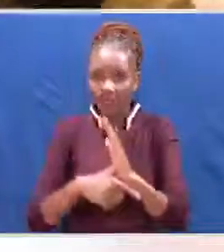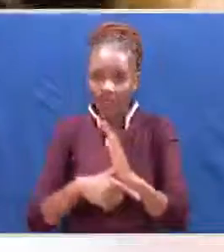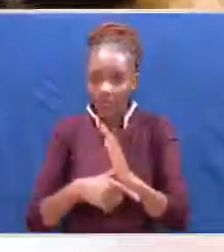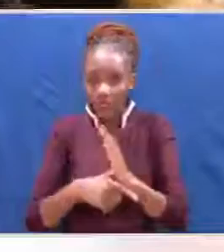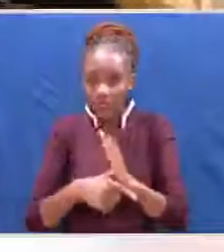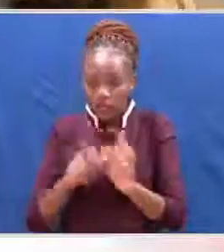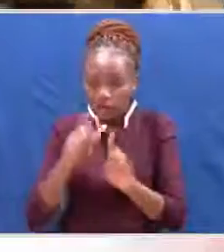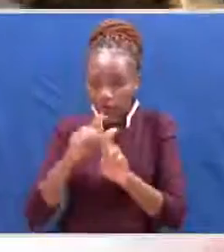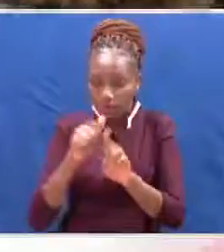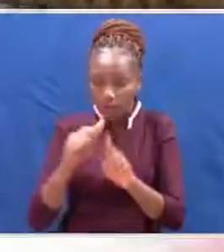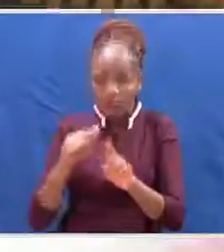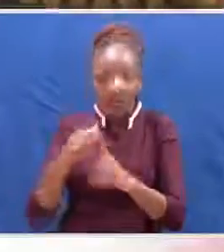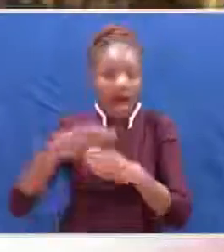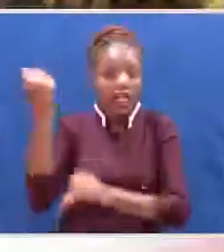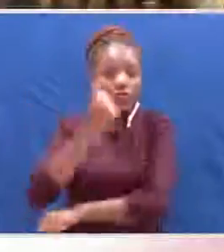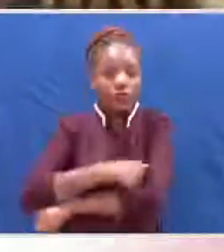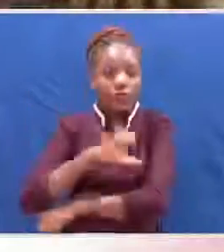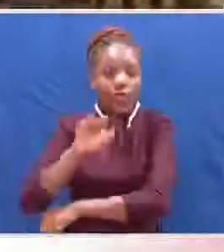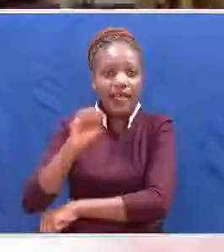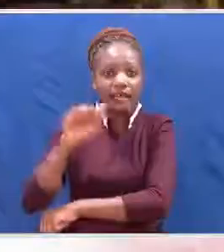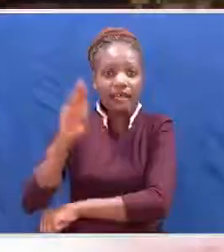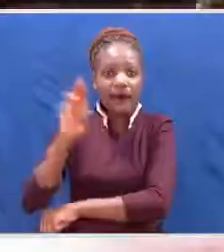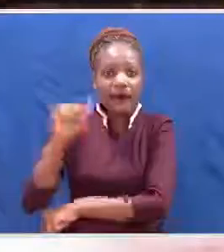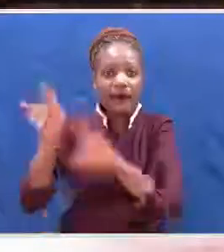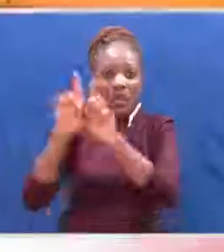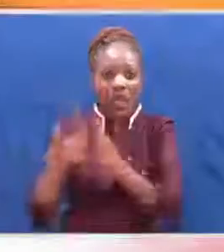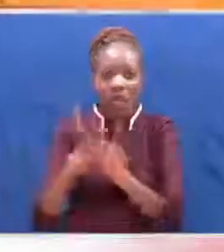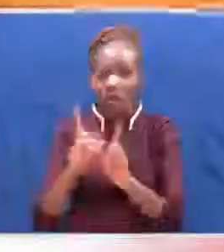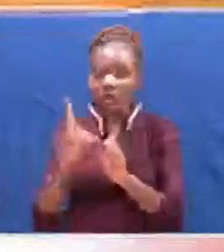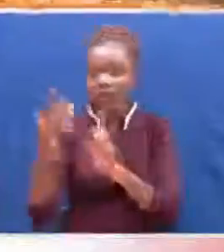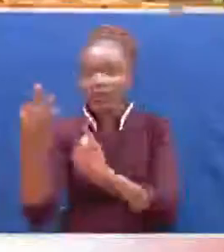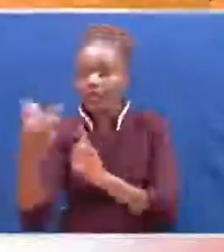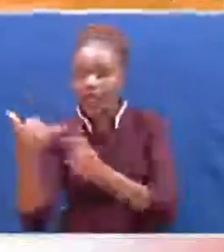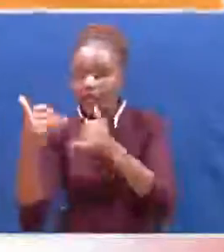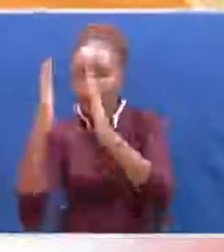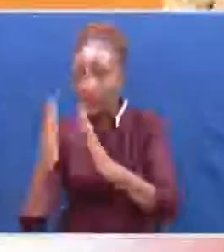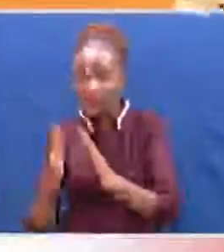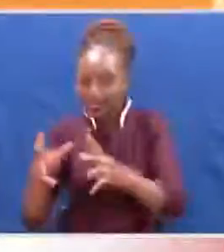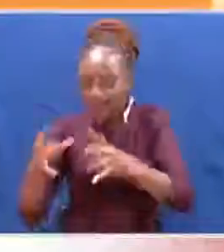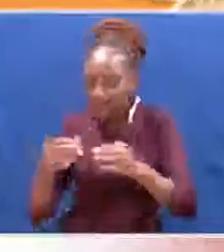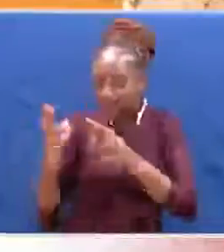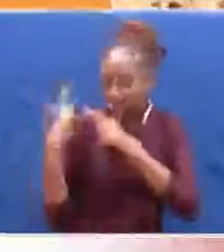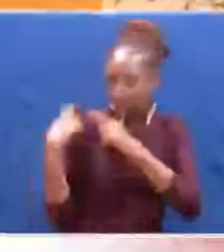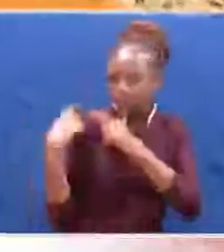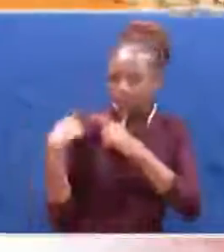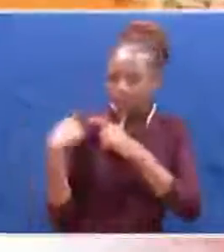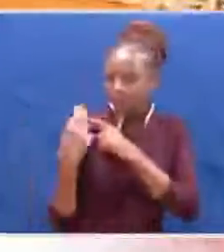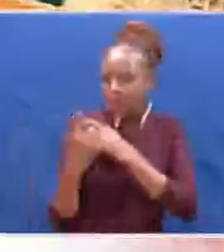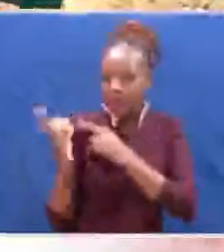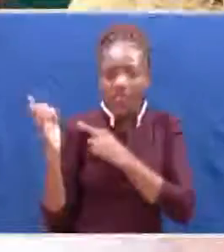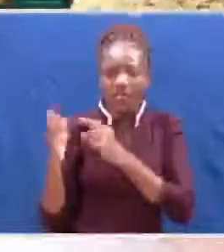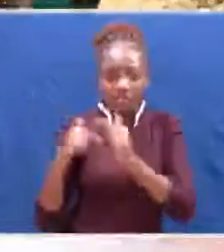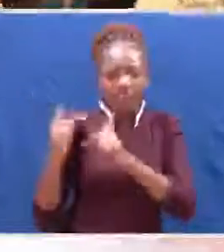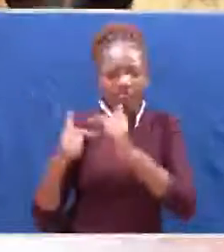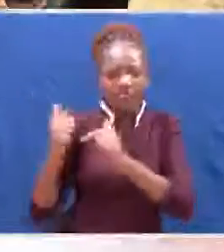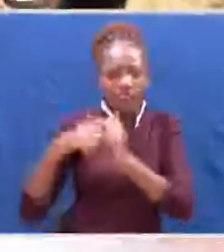from Eswala Boys High School, Ochieng, along with three others, taking the dusty streets of Rwanda by storm